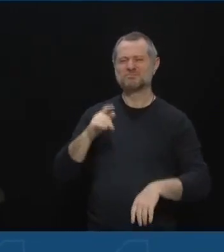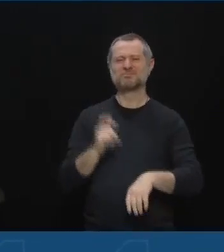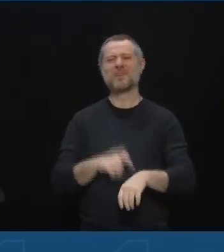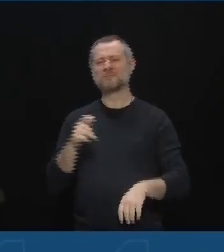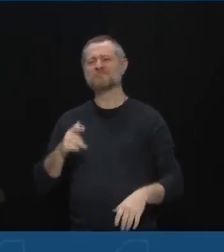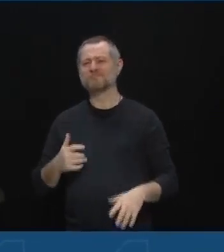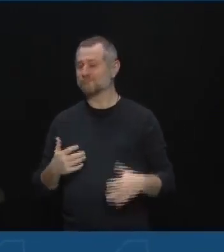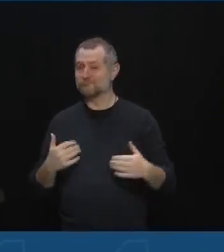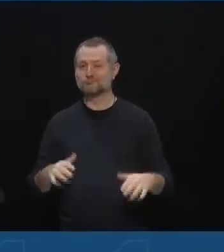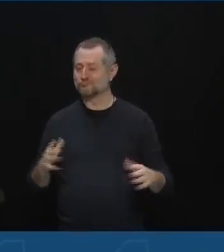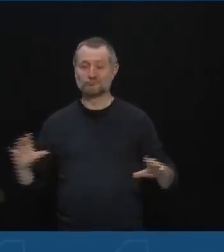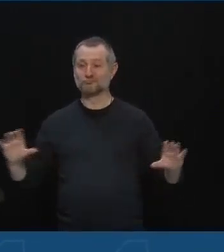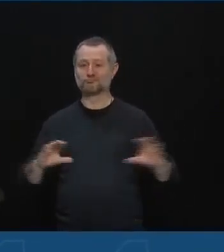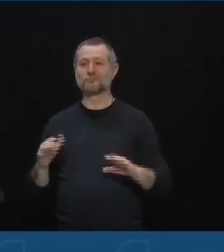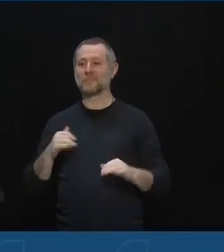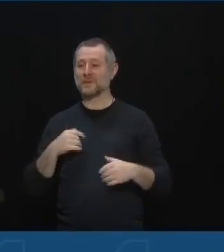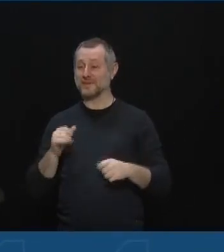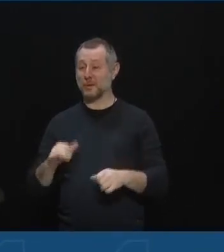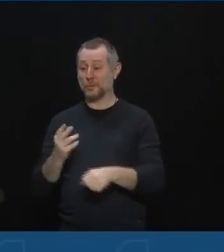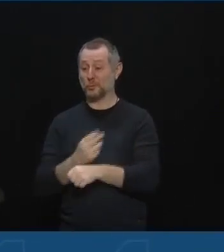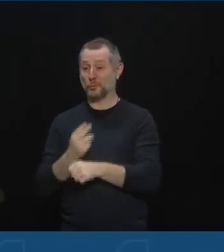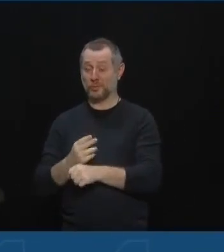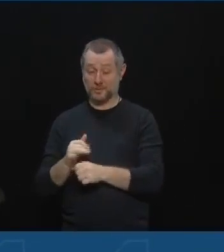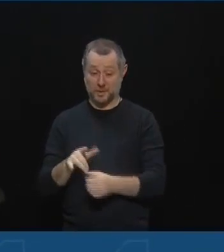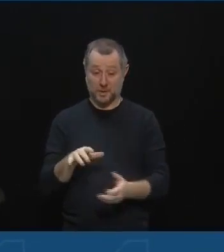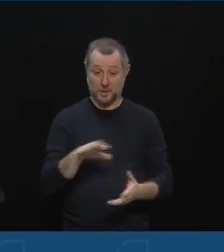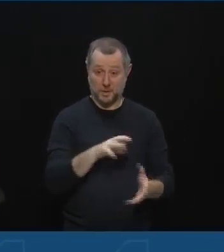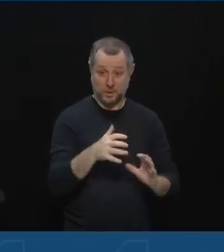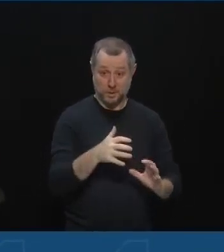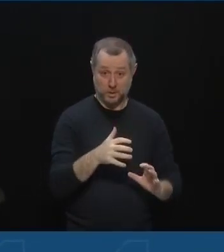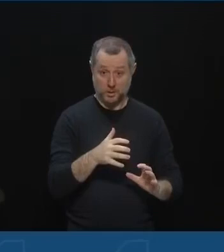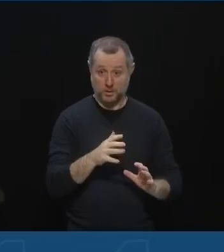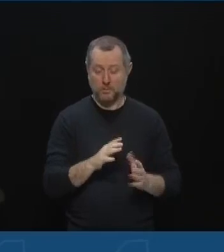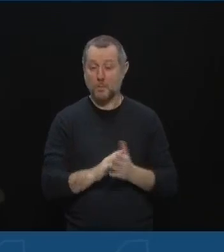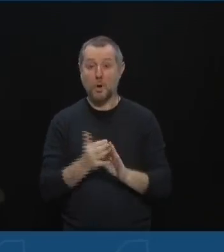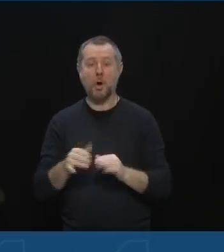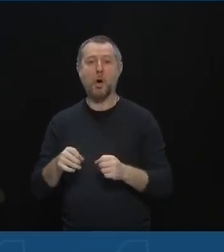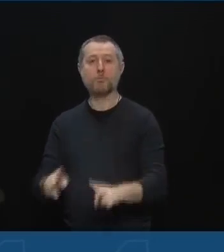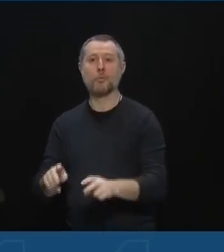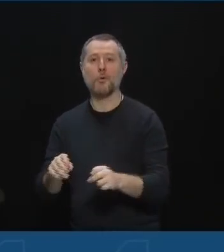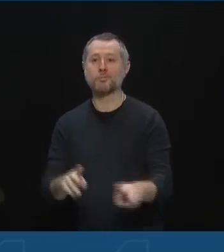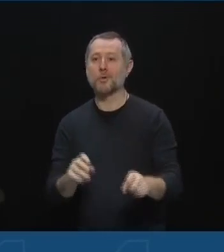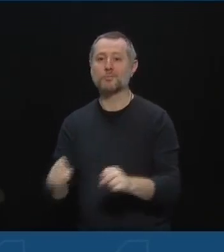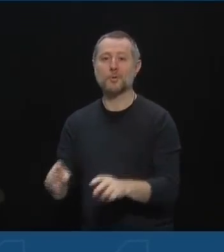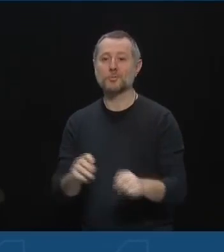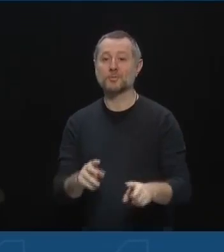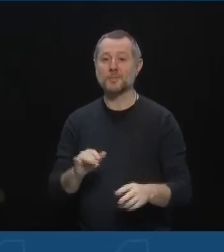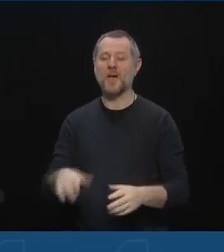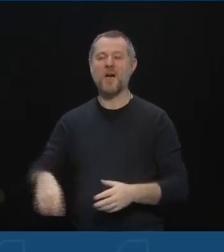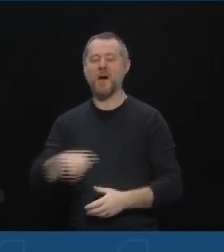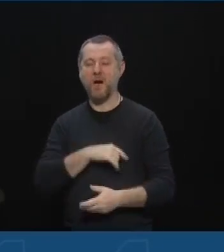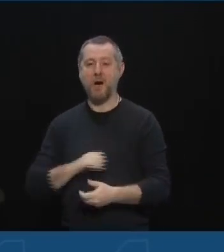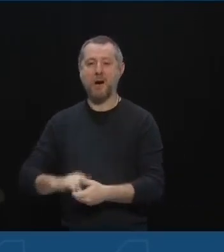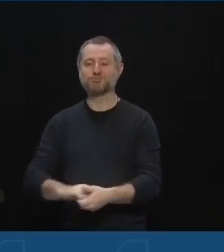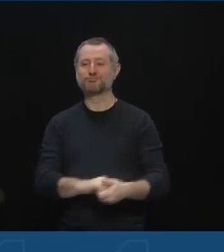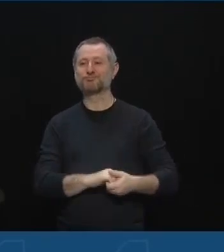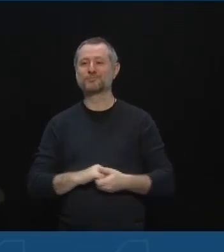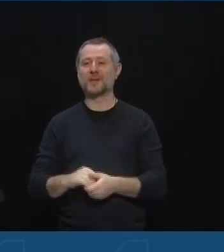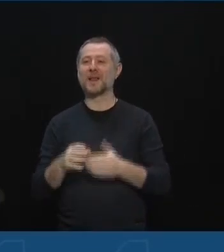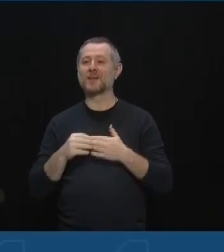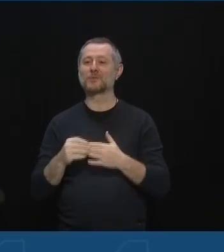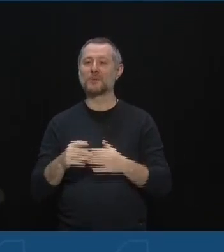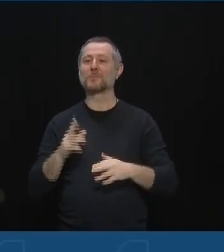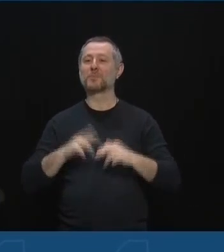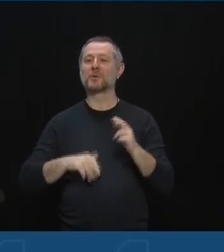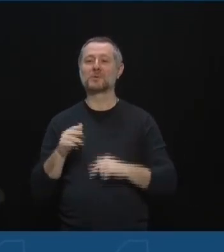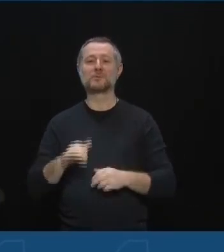We're at a time where we can use this crisis as an opportunity to come together, to lead, and to build this region